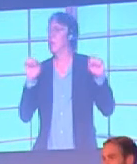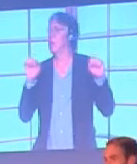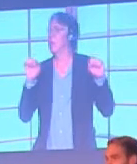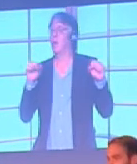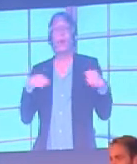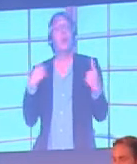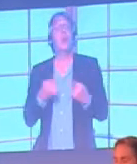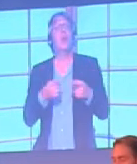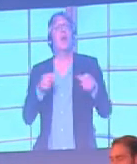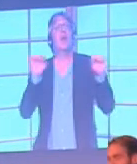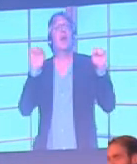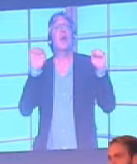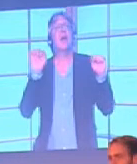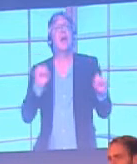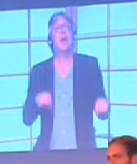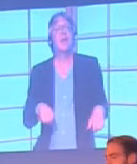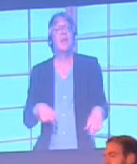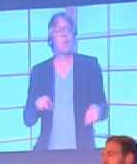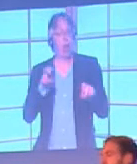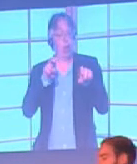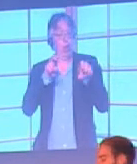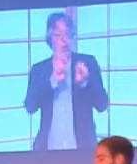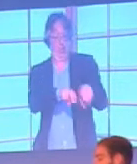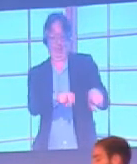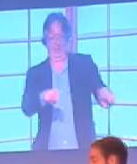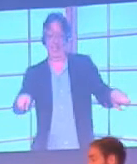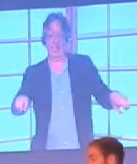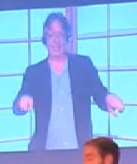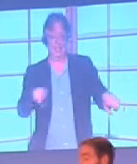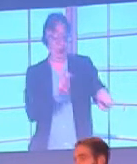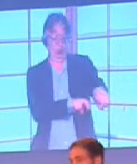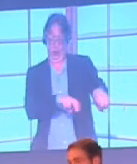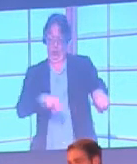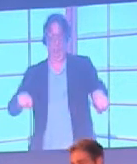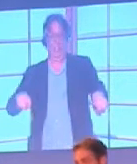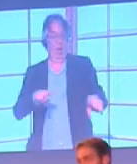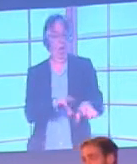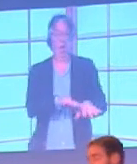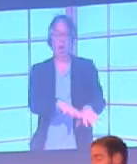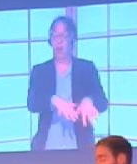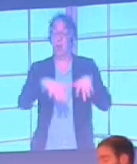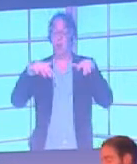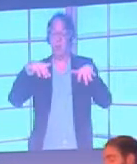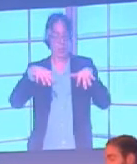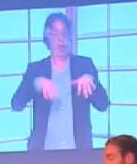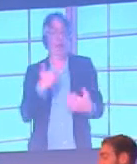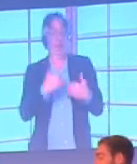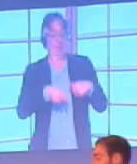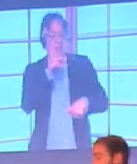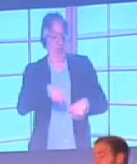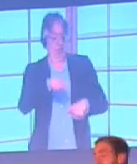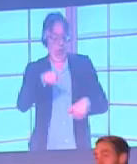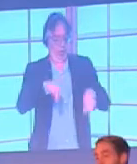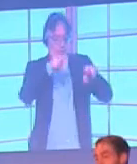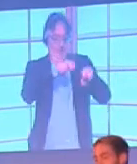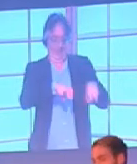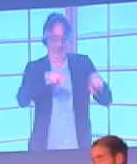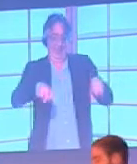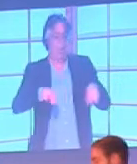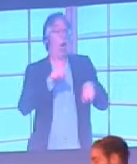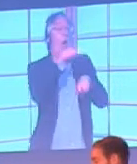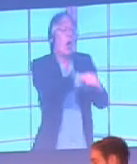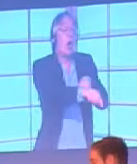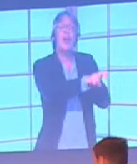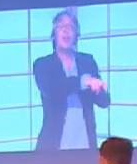say, kill seats in front of the people with disabilities in order to enhance